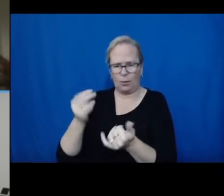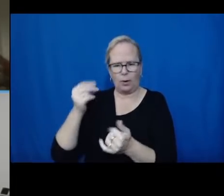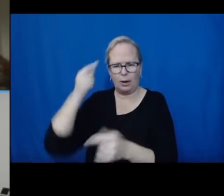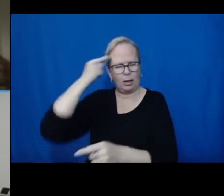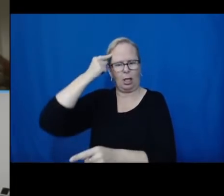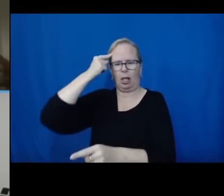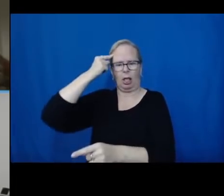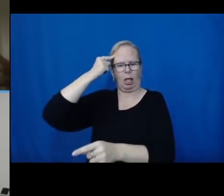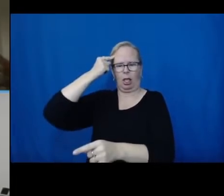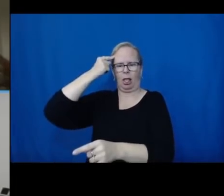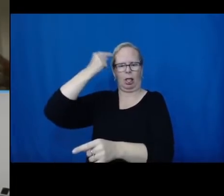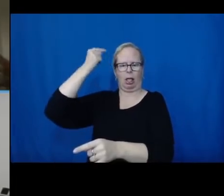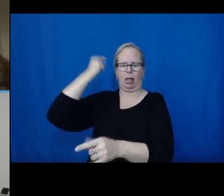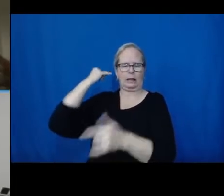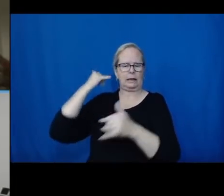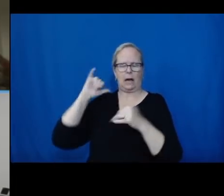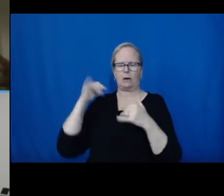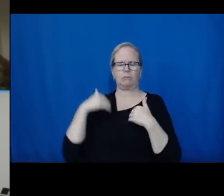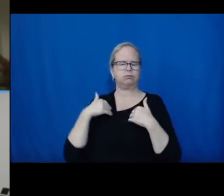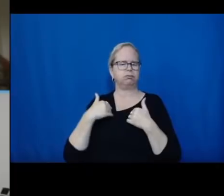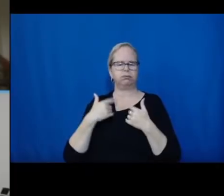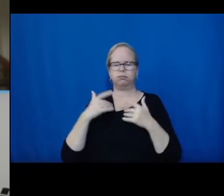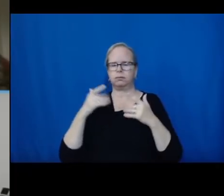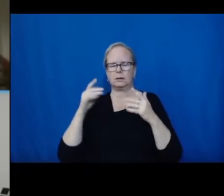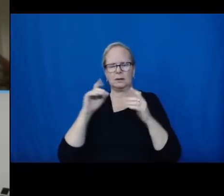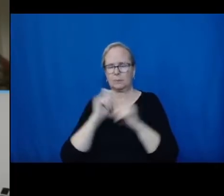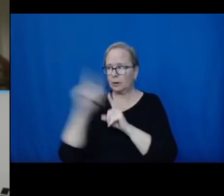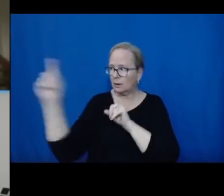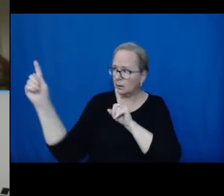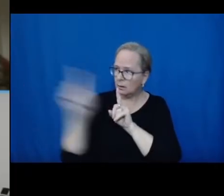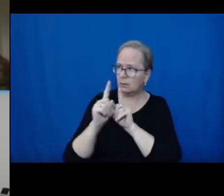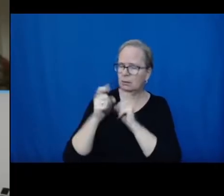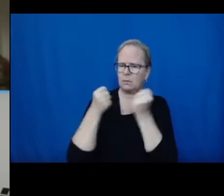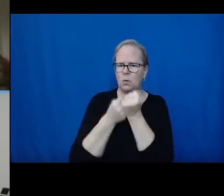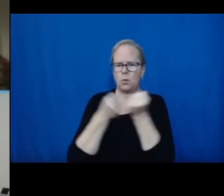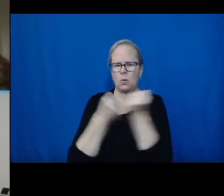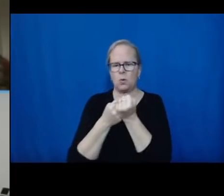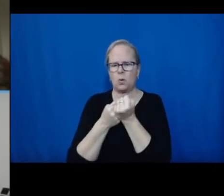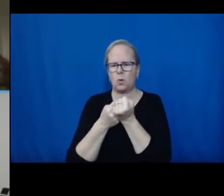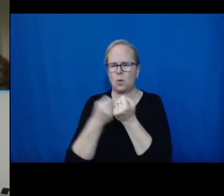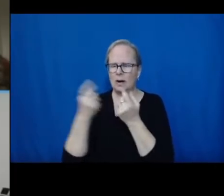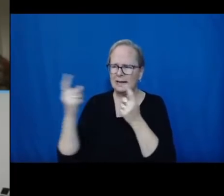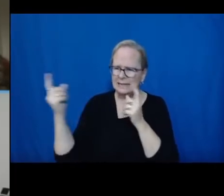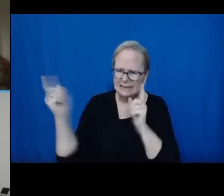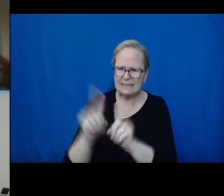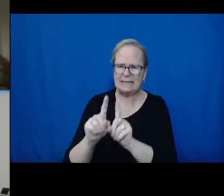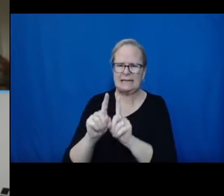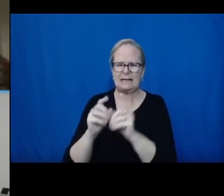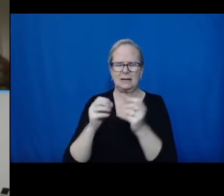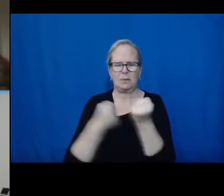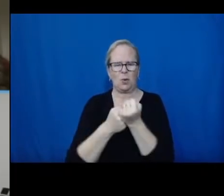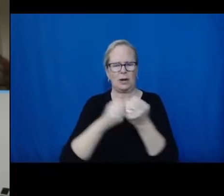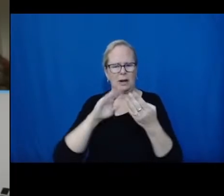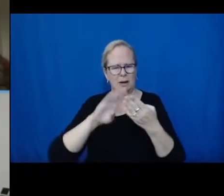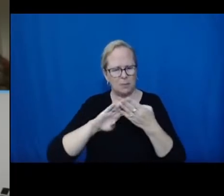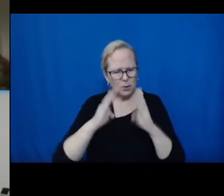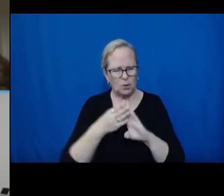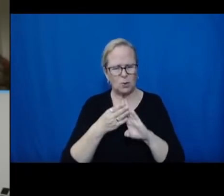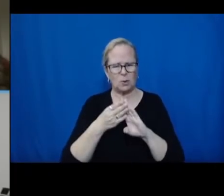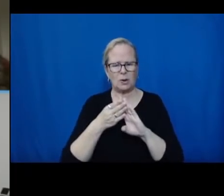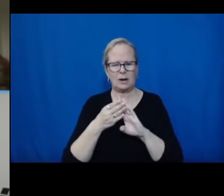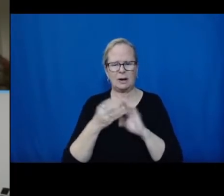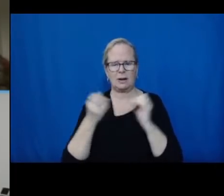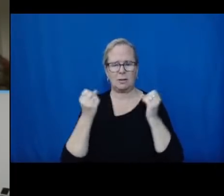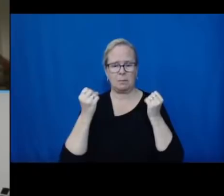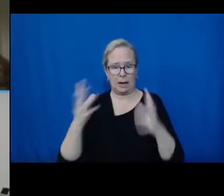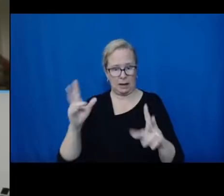pressure to ensure that there's somebody there to support their teammates and to support their communities means that many people are going to